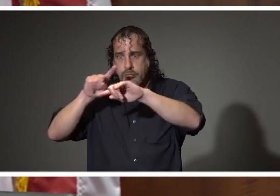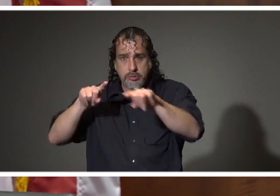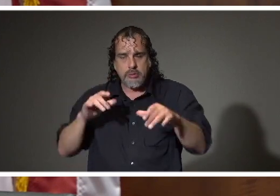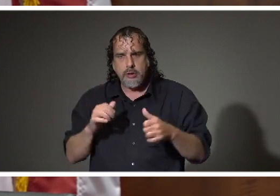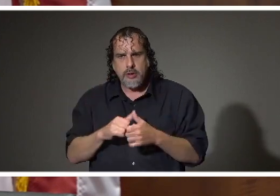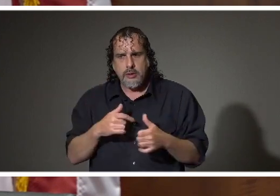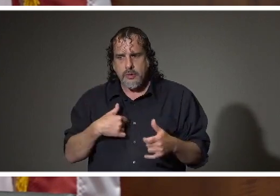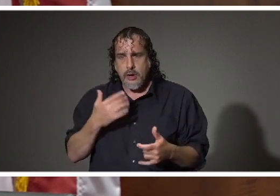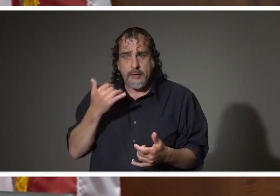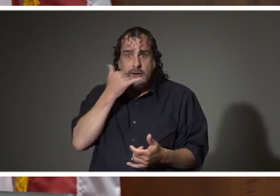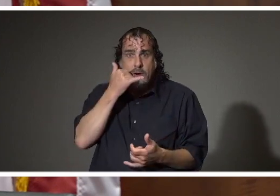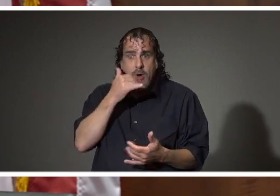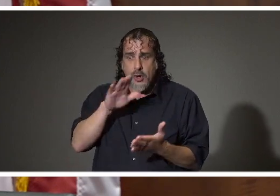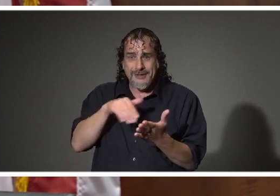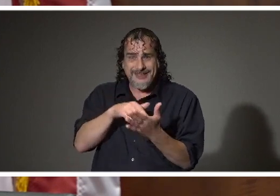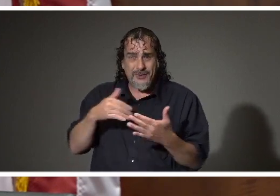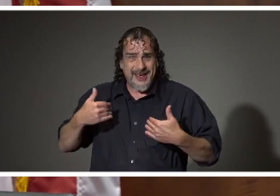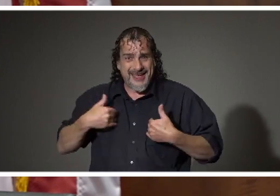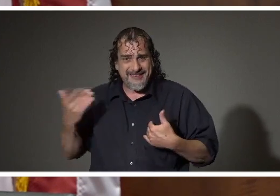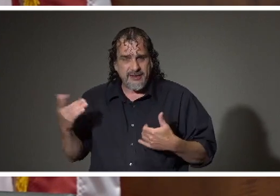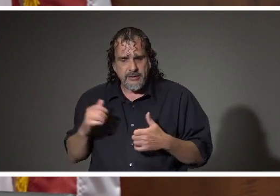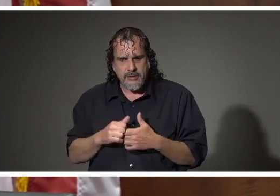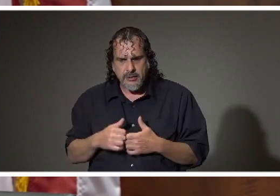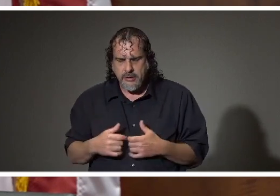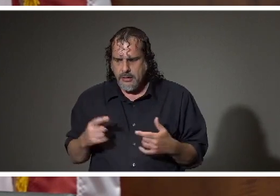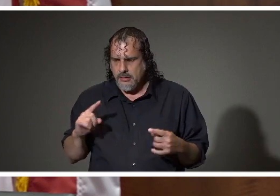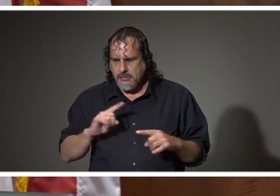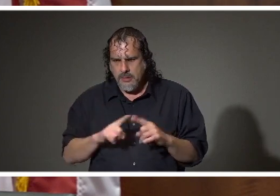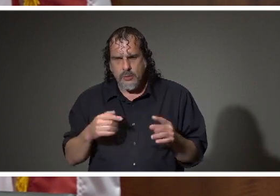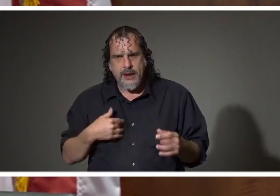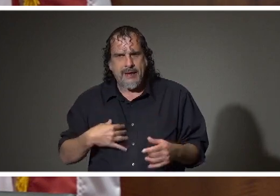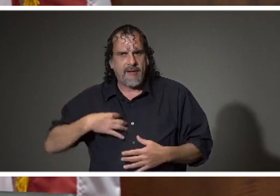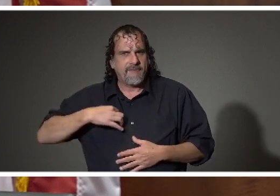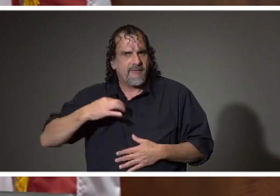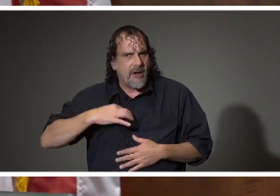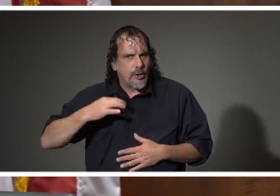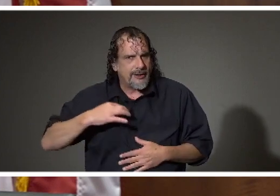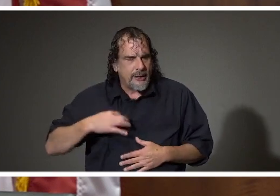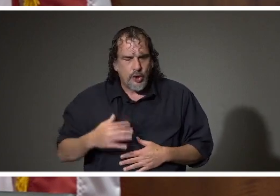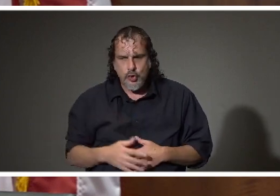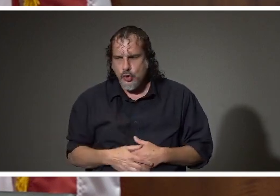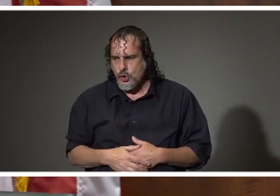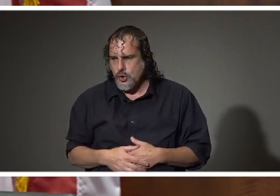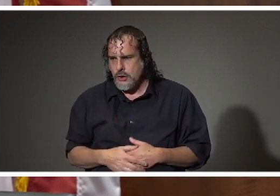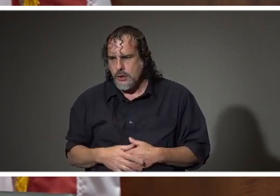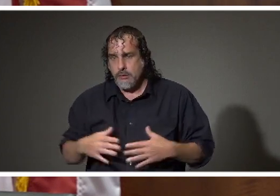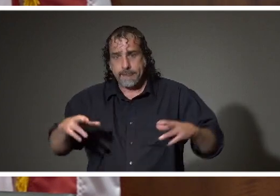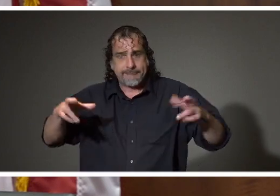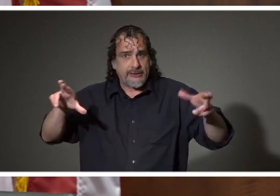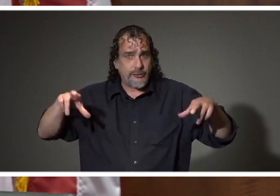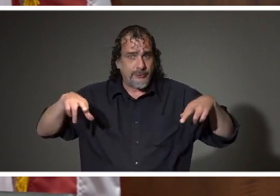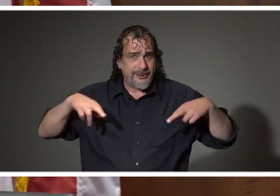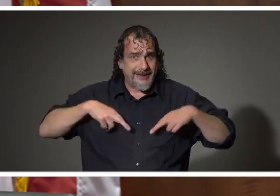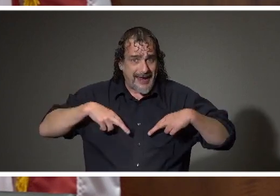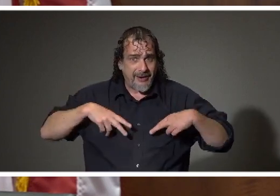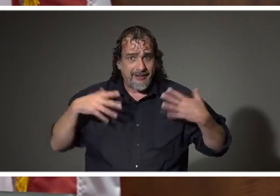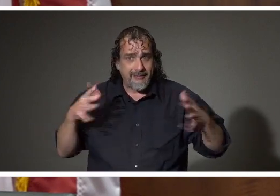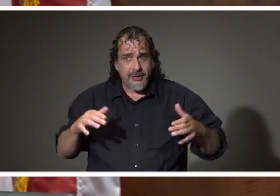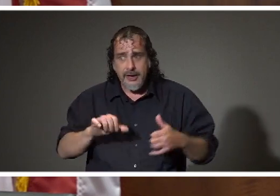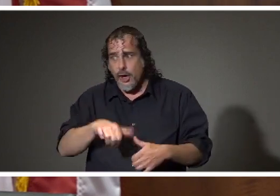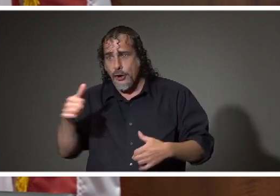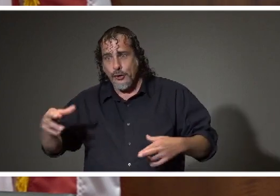the call centers and that, but there are volunteers that have retired and volunteers from